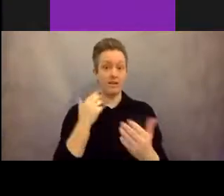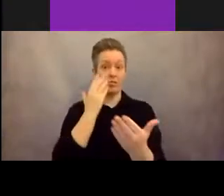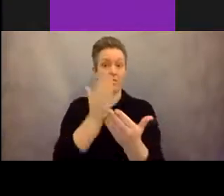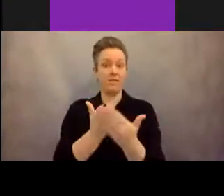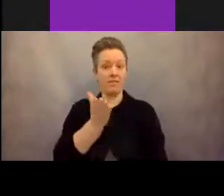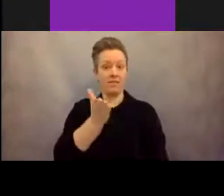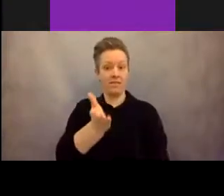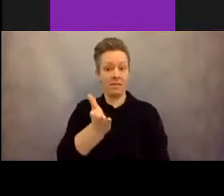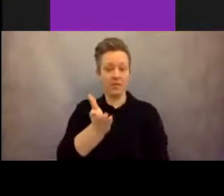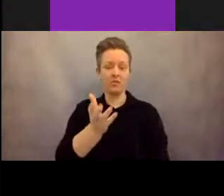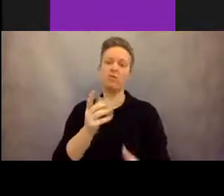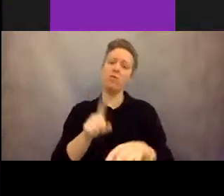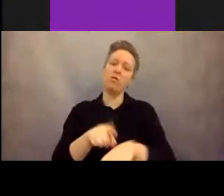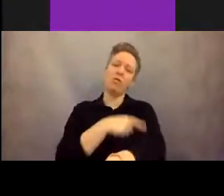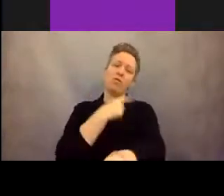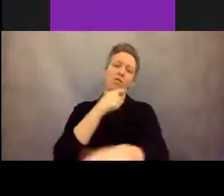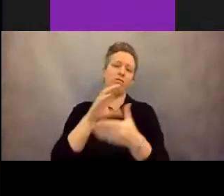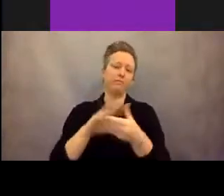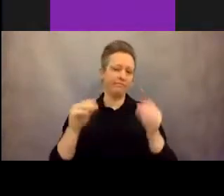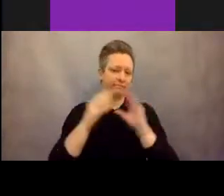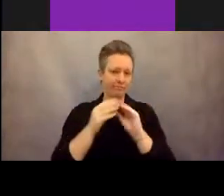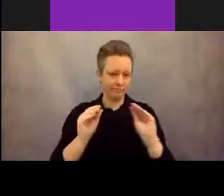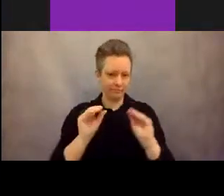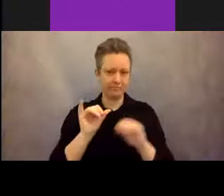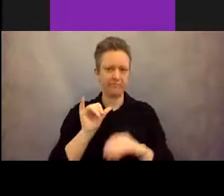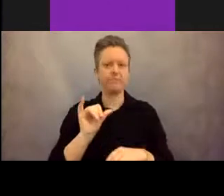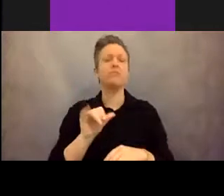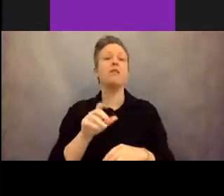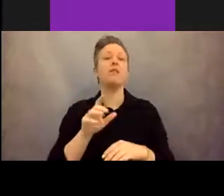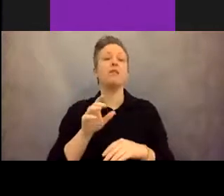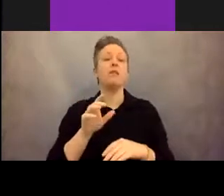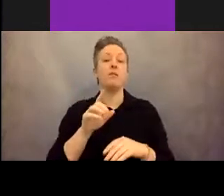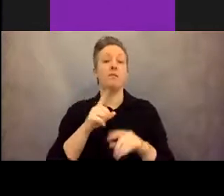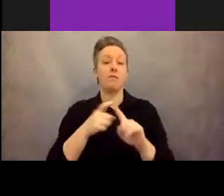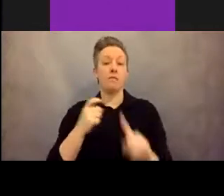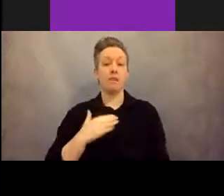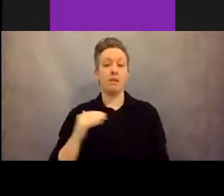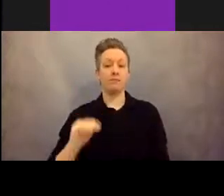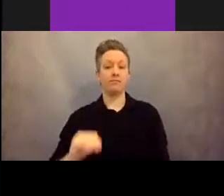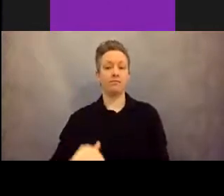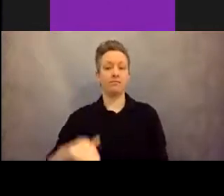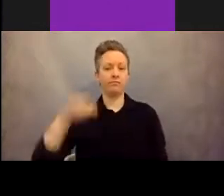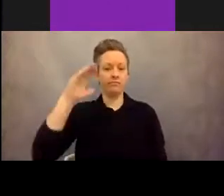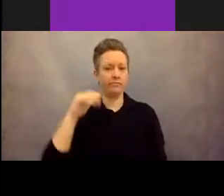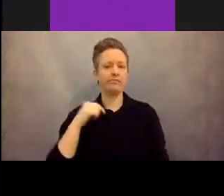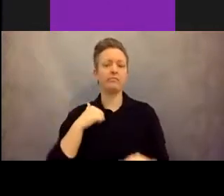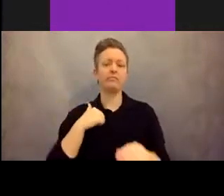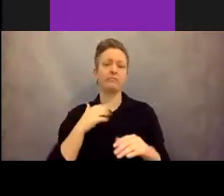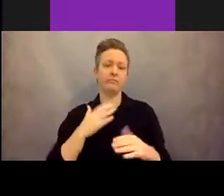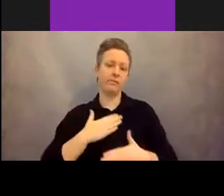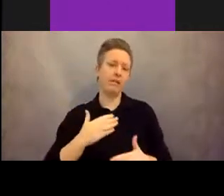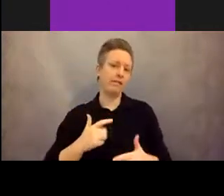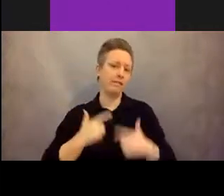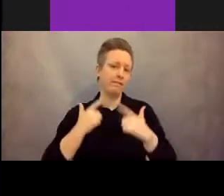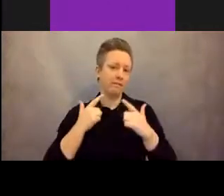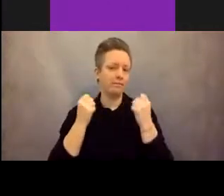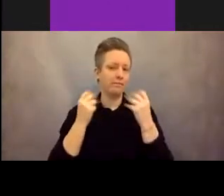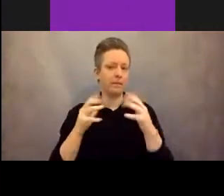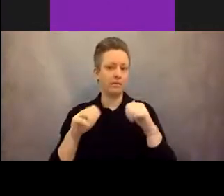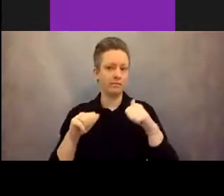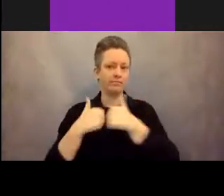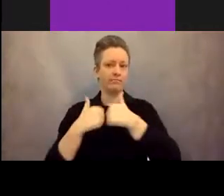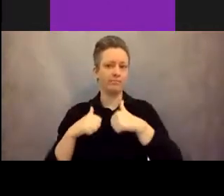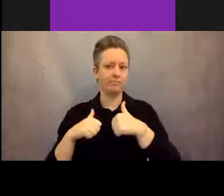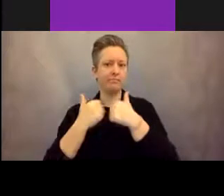others, my childhood was filled with a lot of love and many challenges. Life came into particularly sharp focus for me when I was 10 years old.